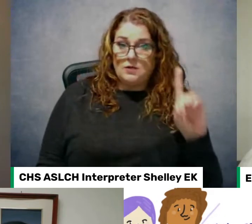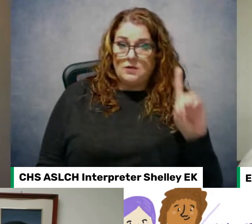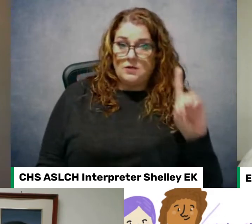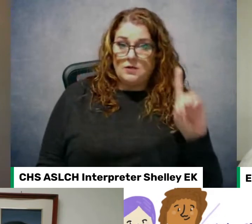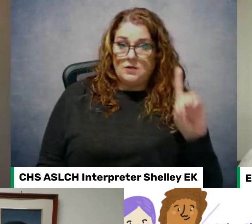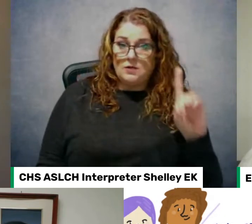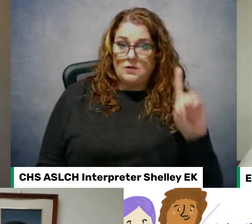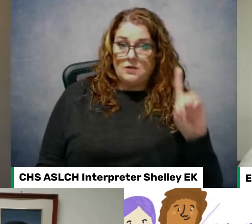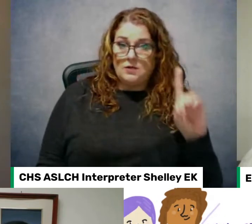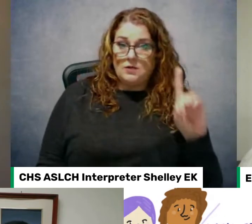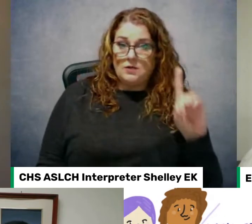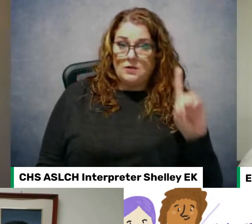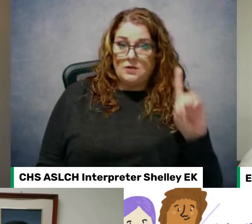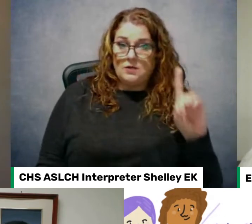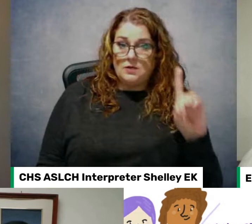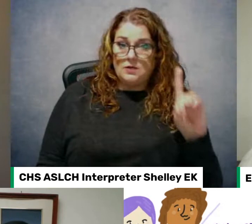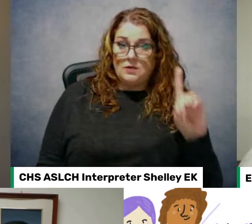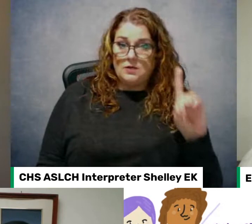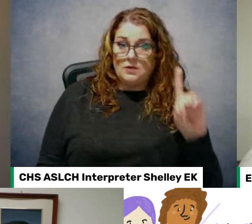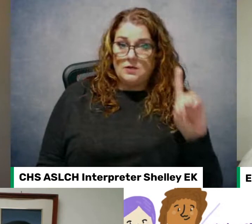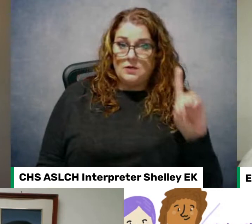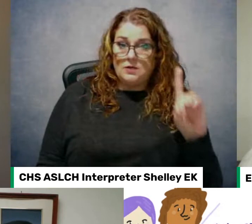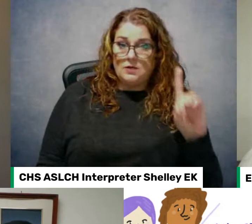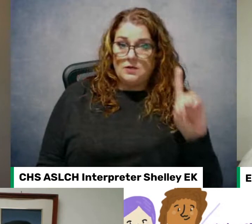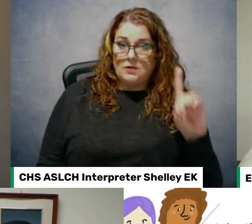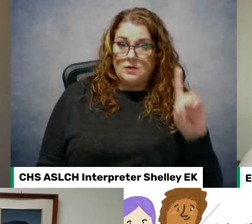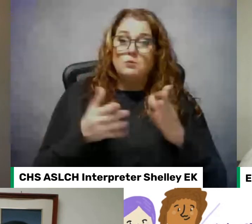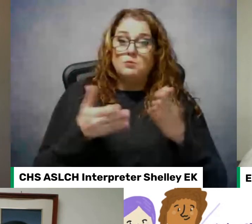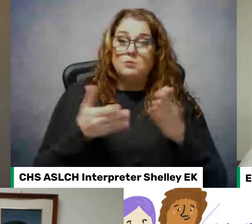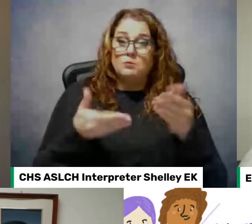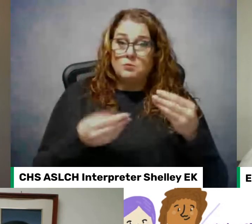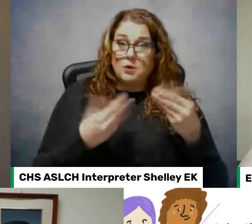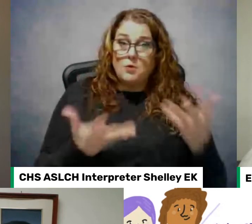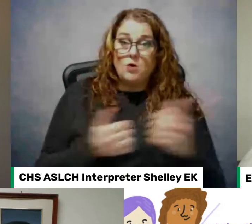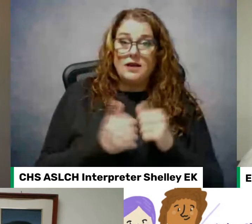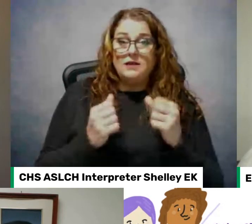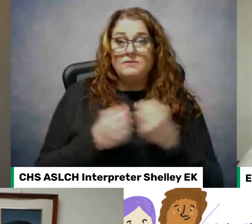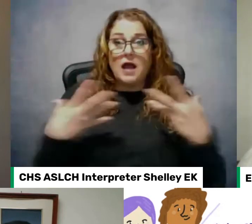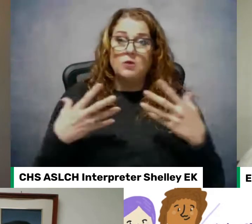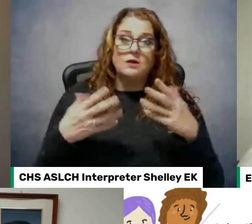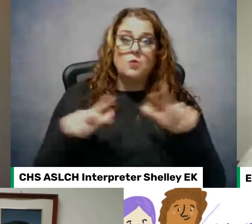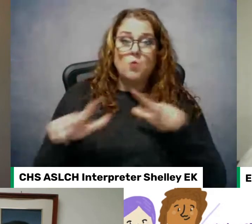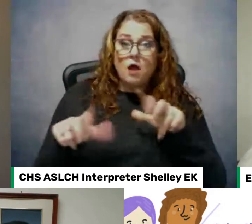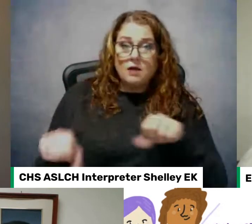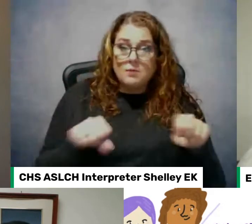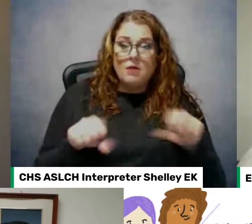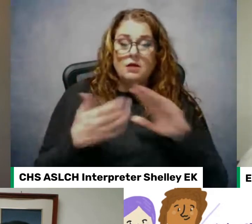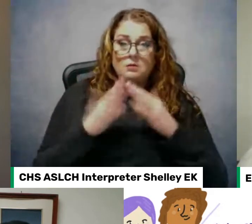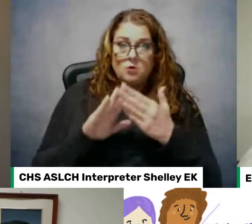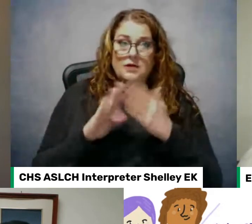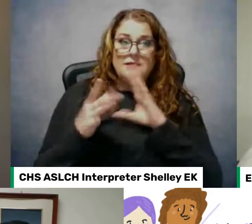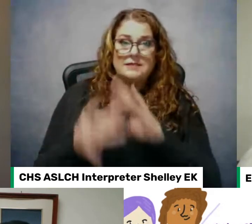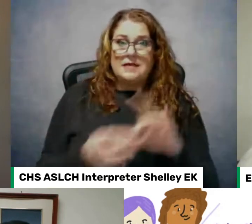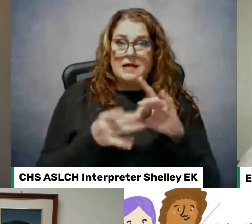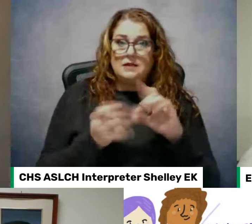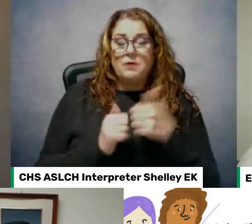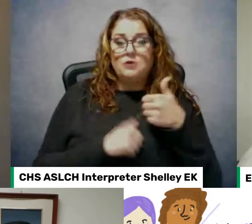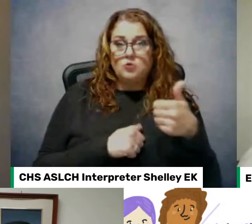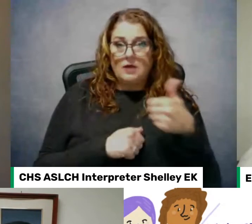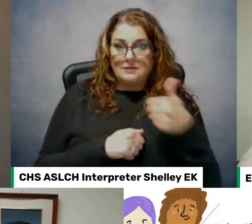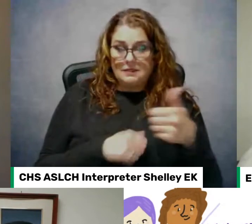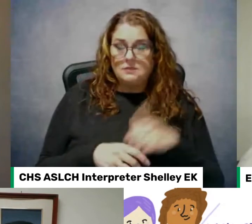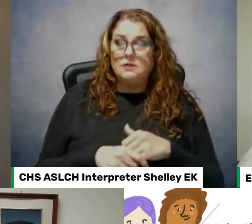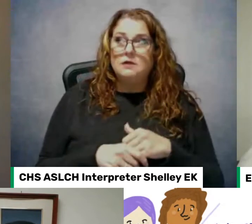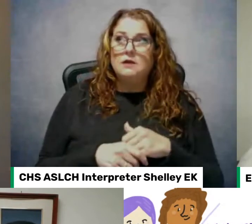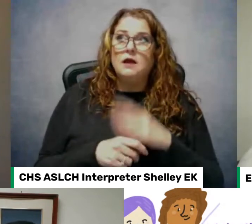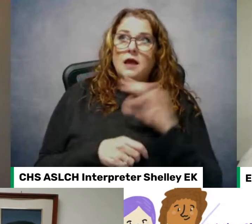has a goal of, or a vision of promoting vibrant, walkable communities connected by transit, and